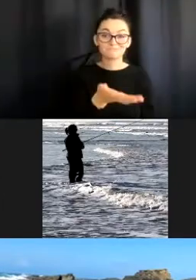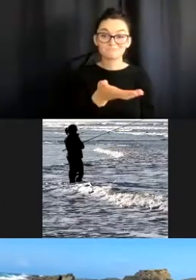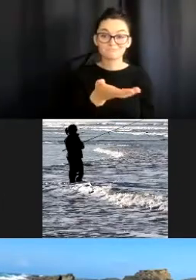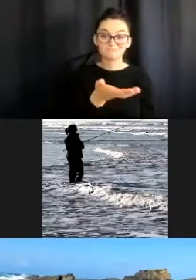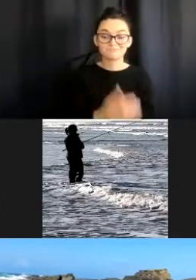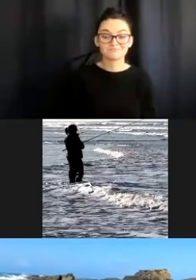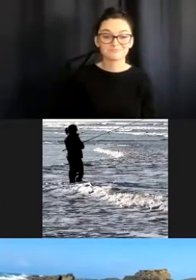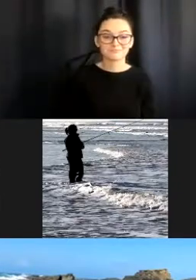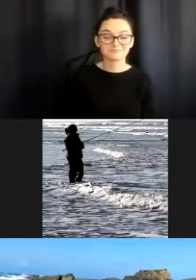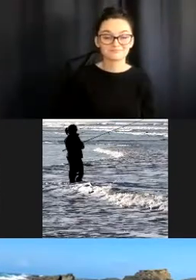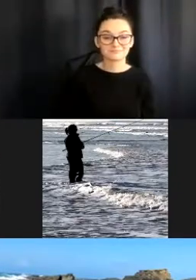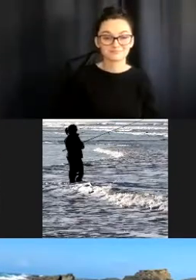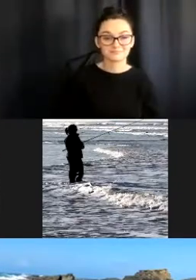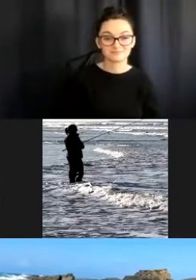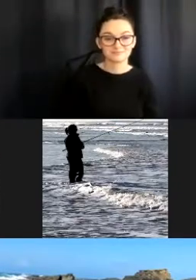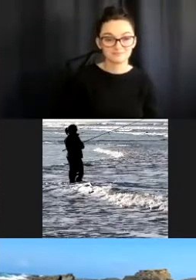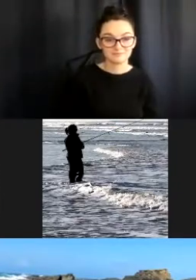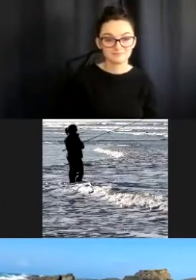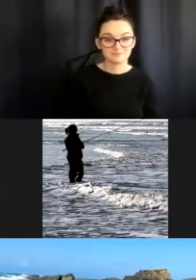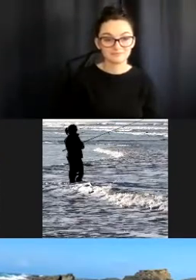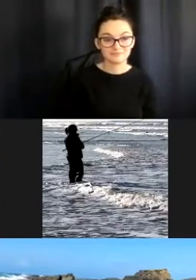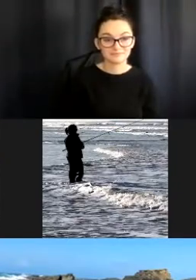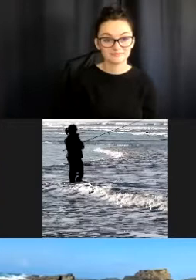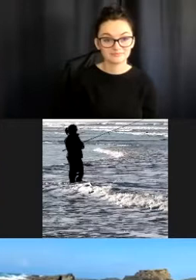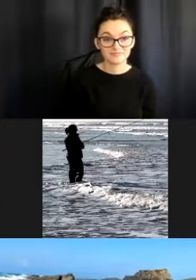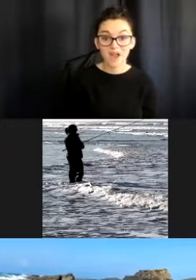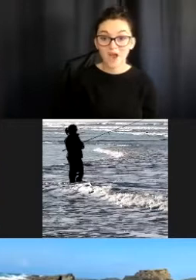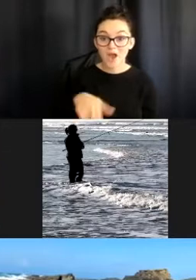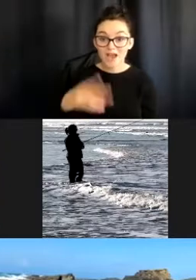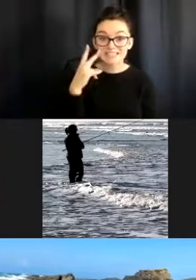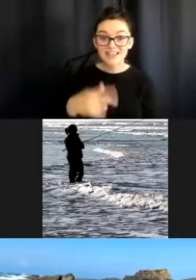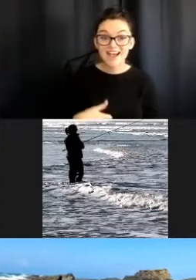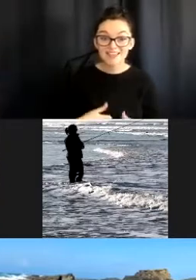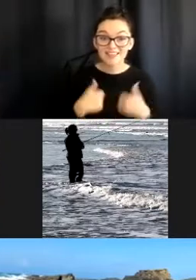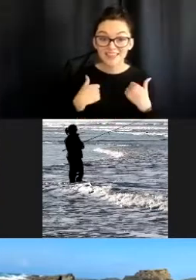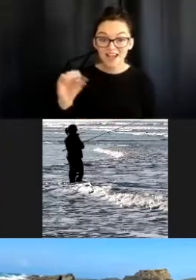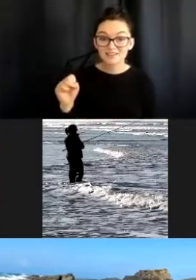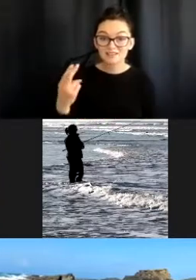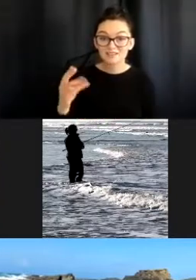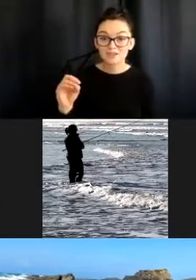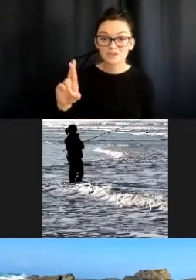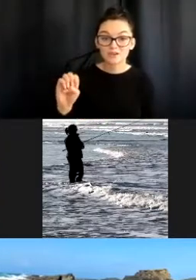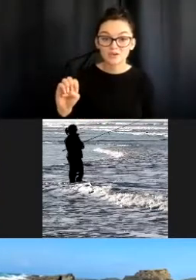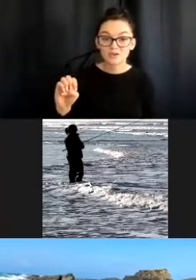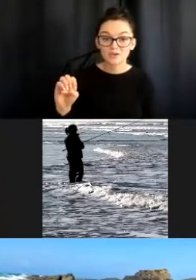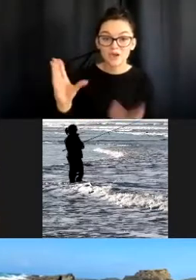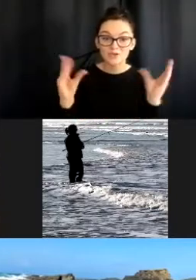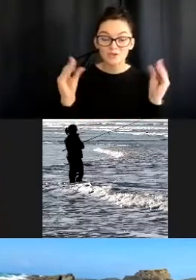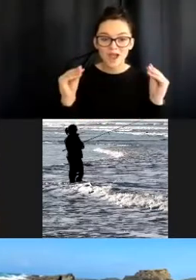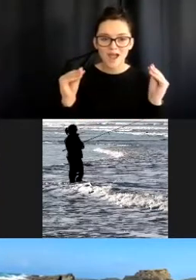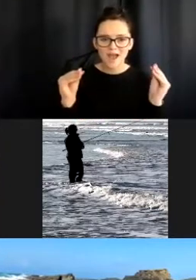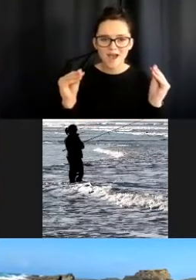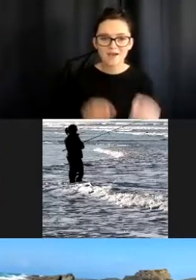Let's go see some more. Here's a line shore crab, you guys. Look at that. We just lucked